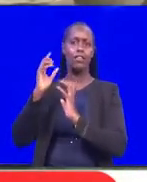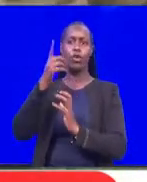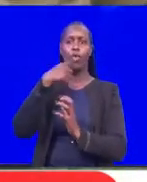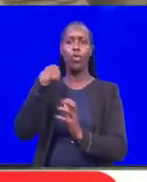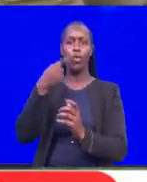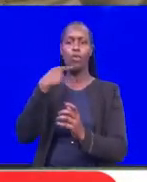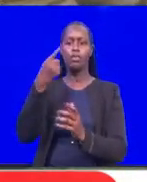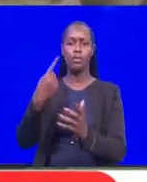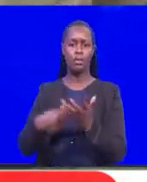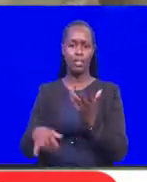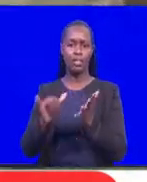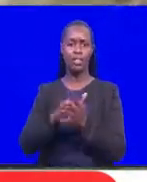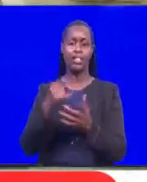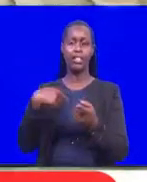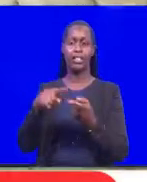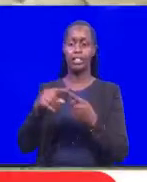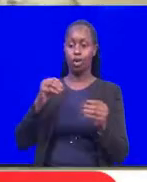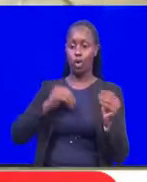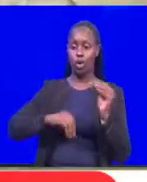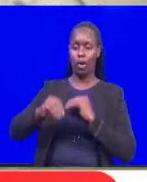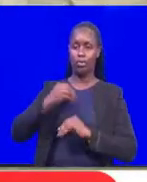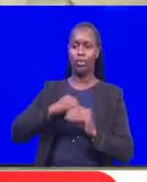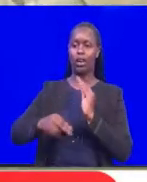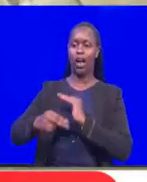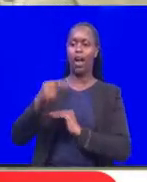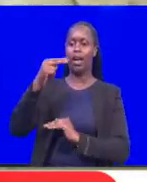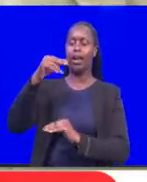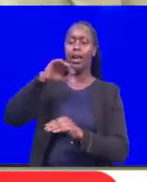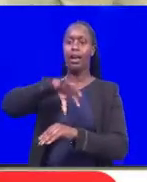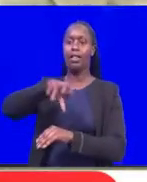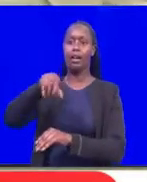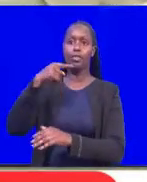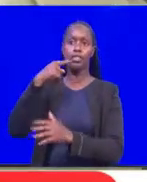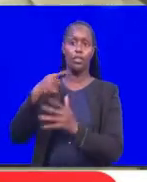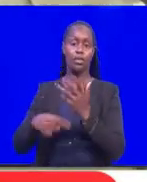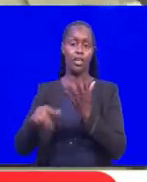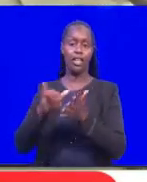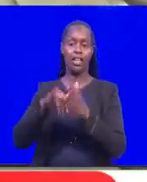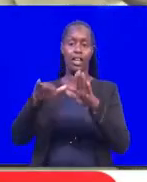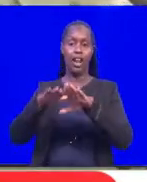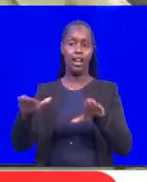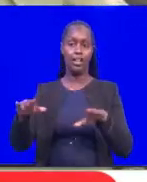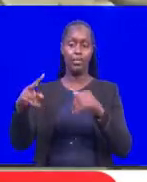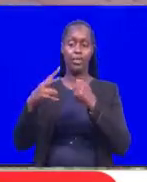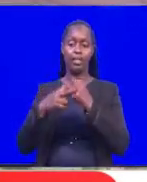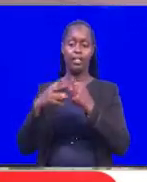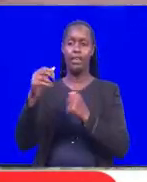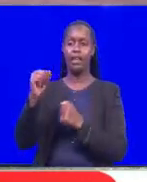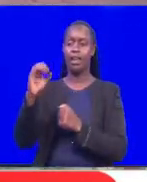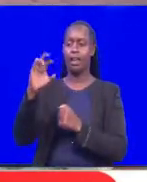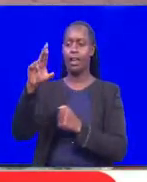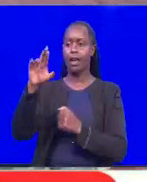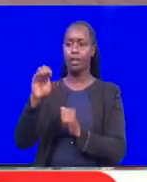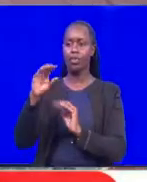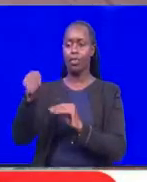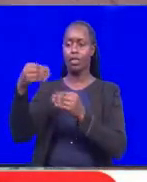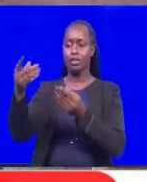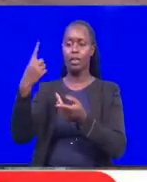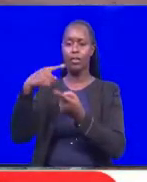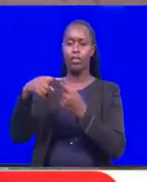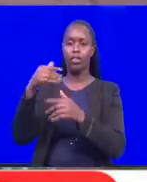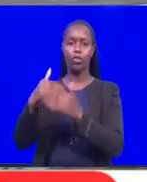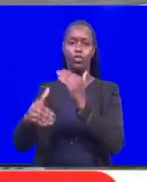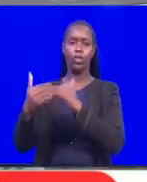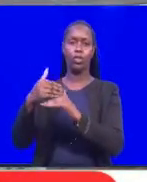tone, condemned the high rise of corruption in the county, revealing that the land is 7 acres and was initially allocated for the construction of